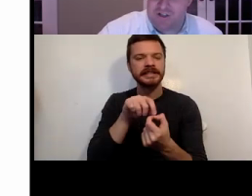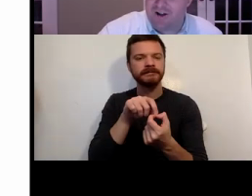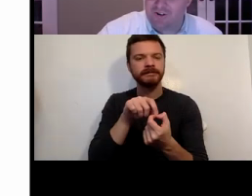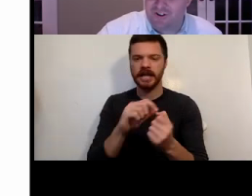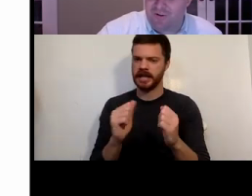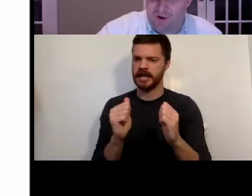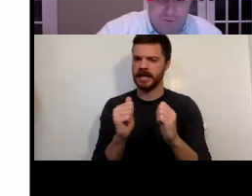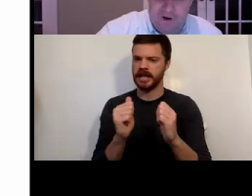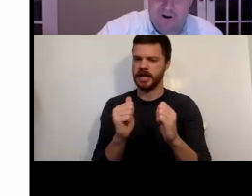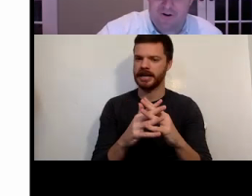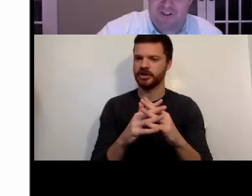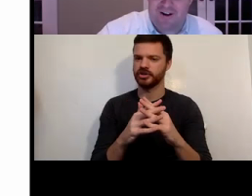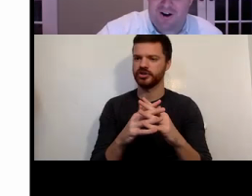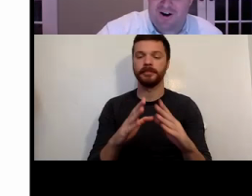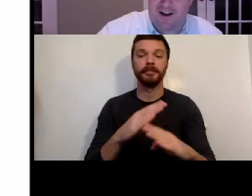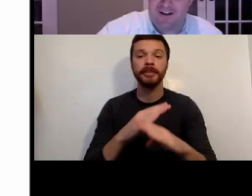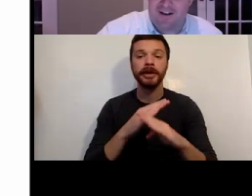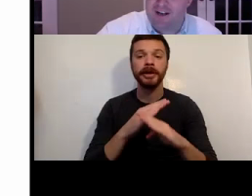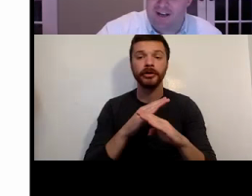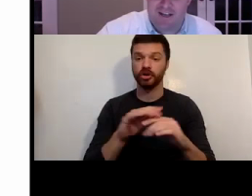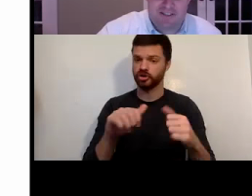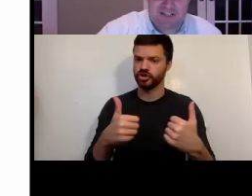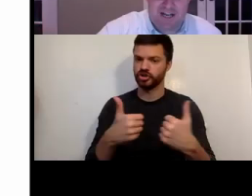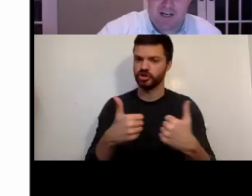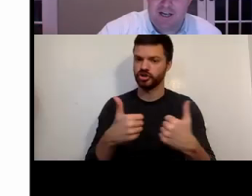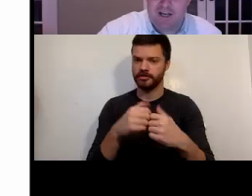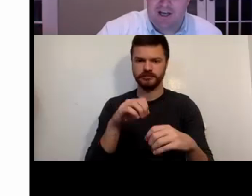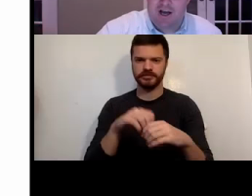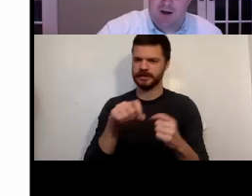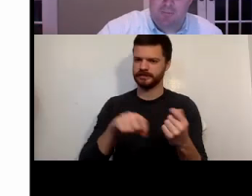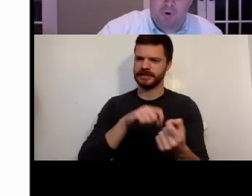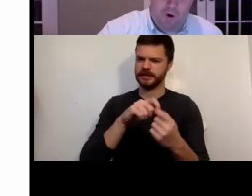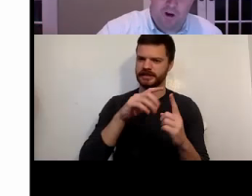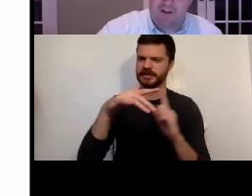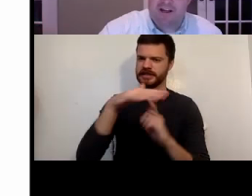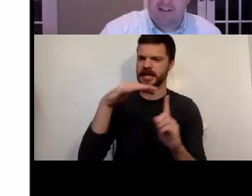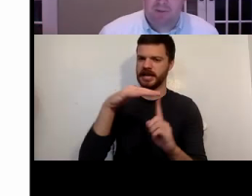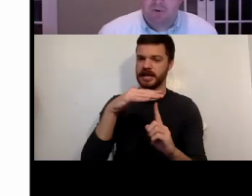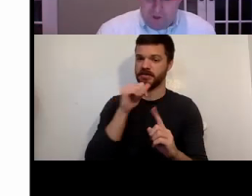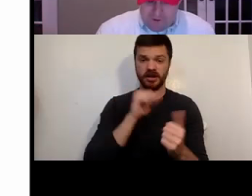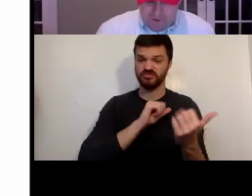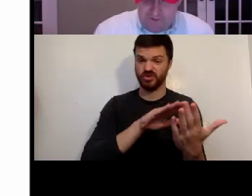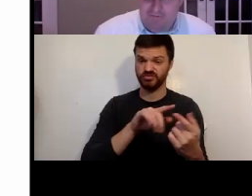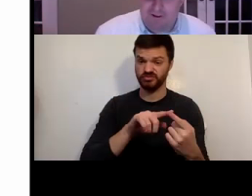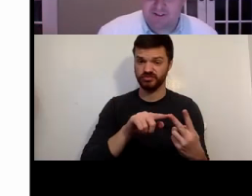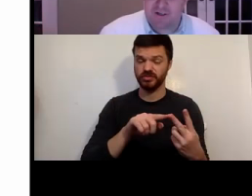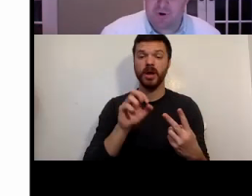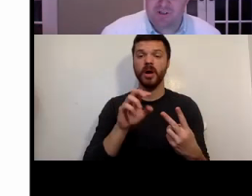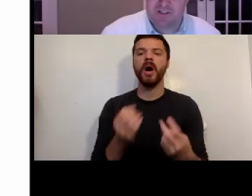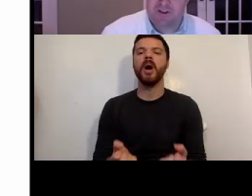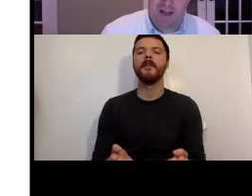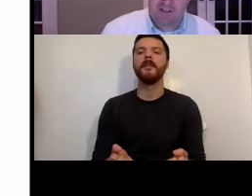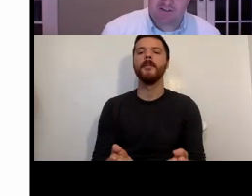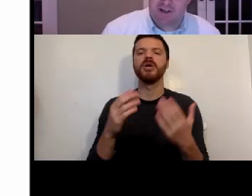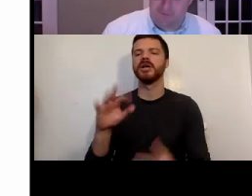implementation challenges or barriers that are identified in a given setting. Or in other cases, maybe we're using multifaceted